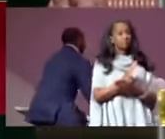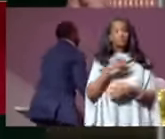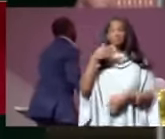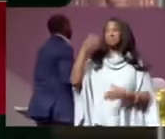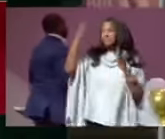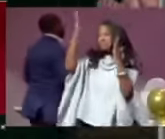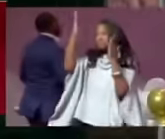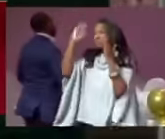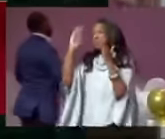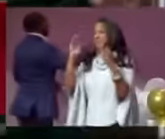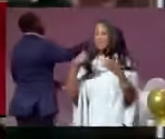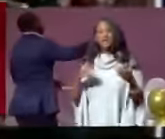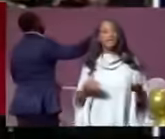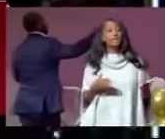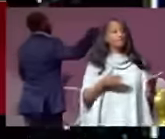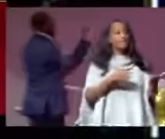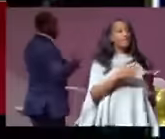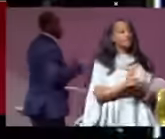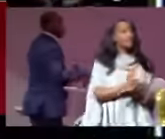just all right.